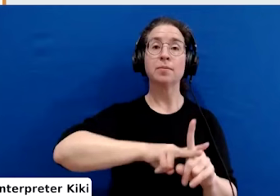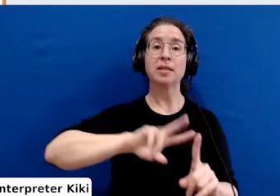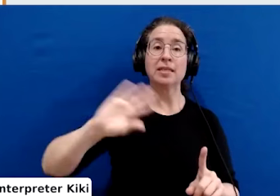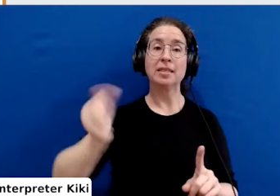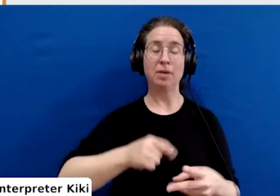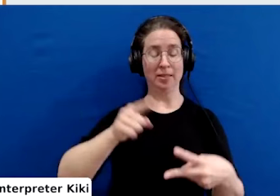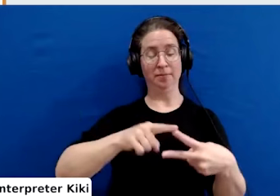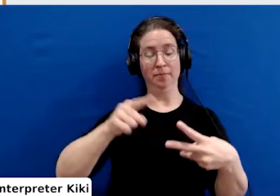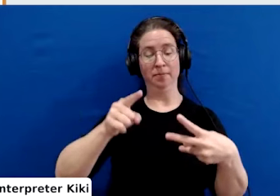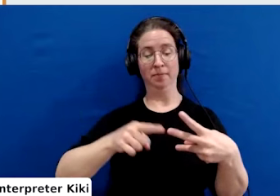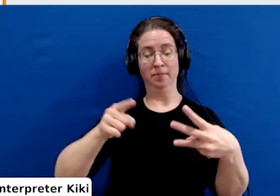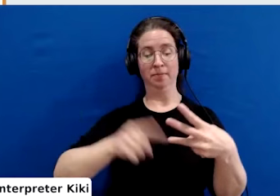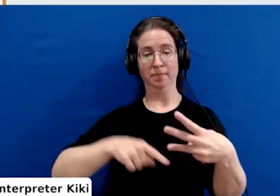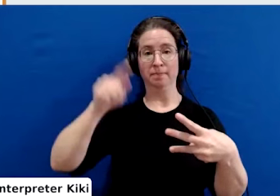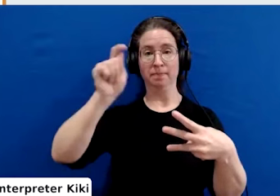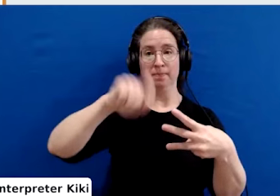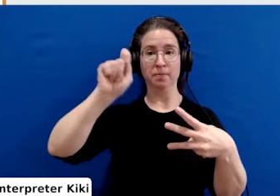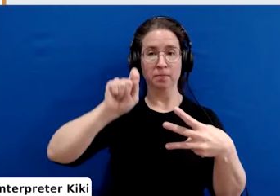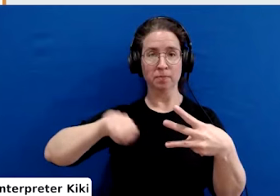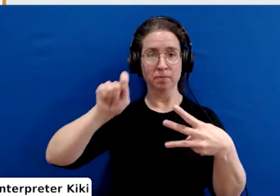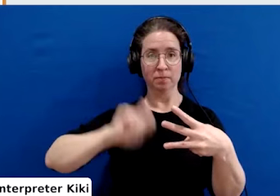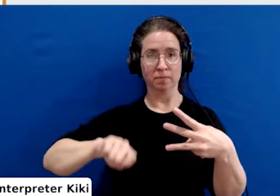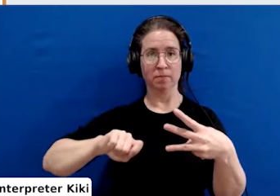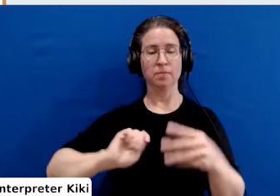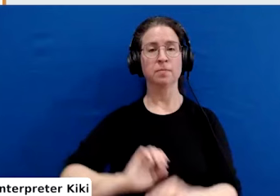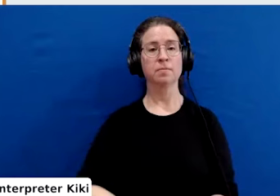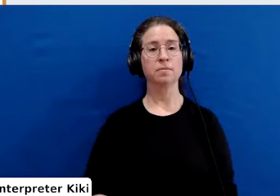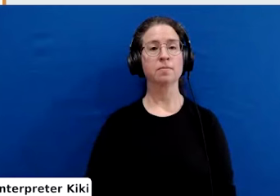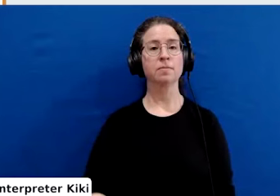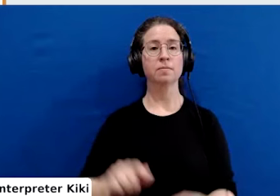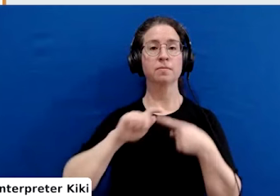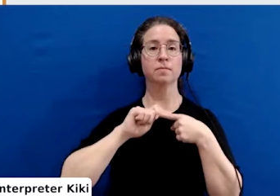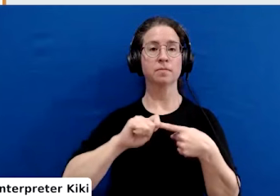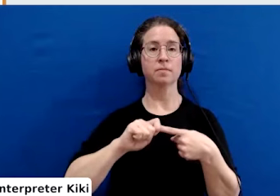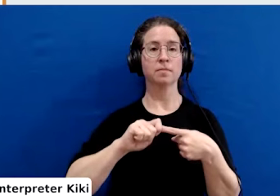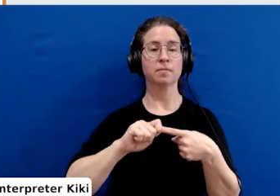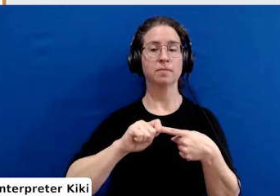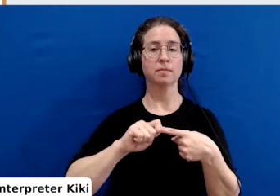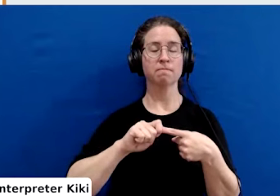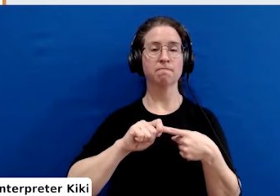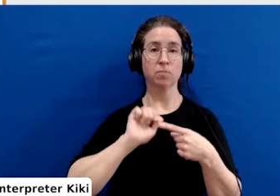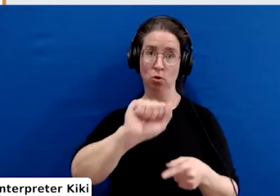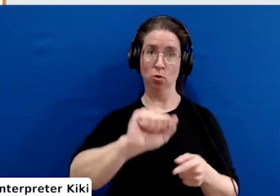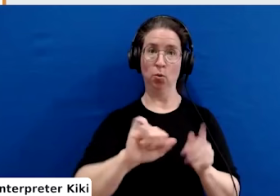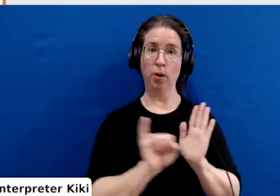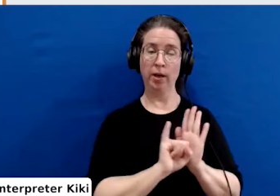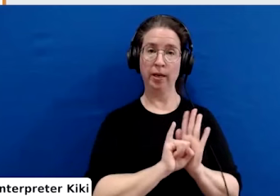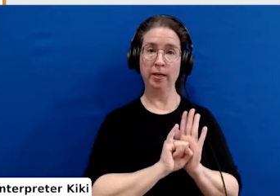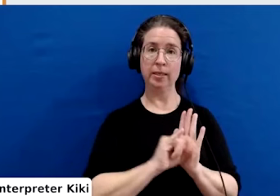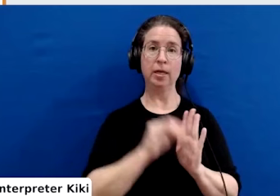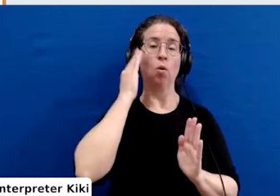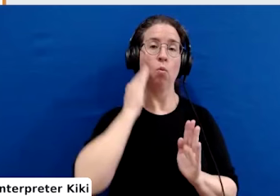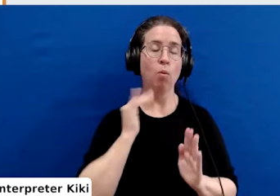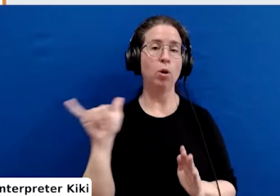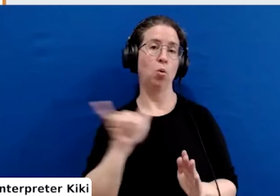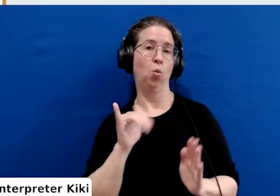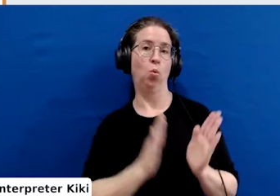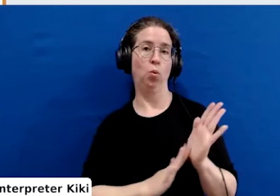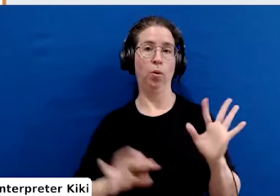three key eligibility criteria. The first one is they need to identify as a woman or a non-binary